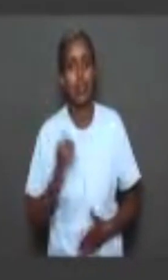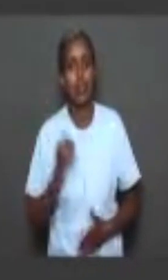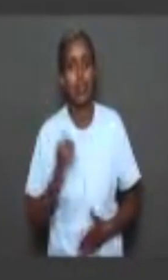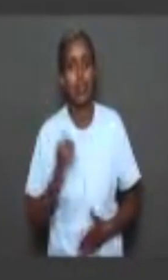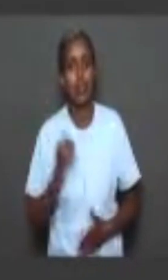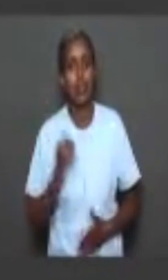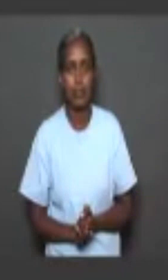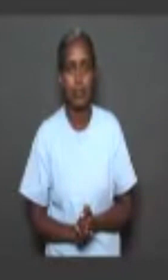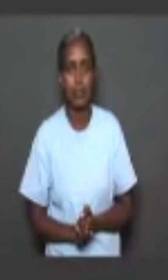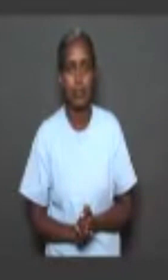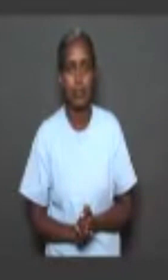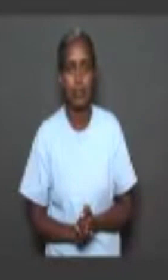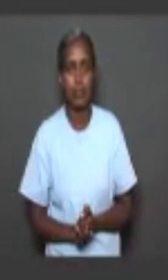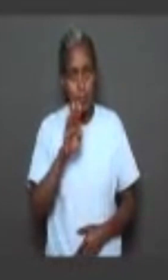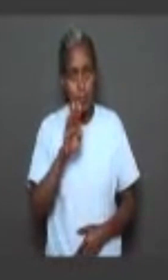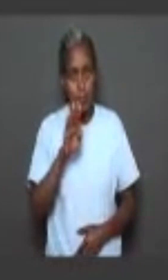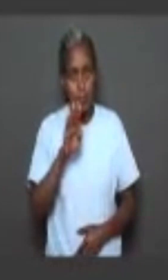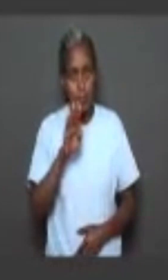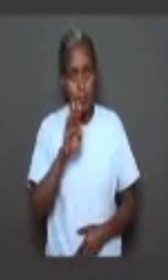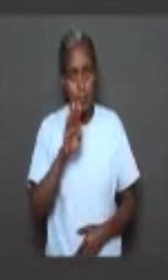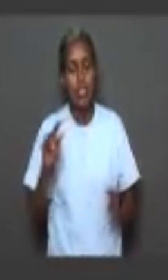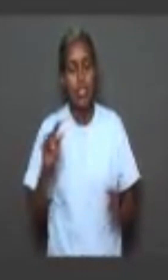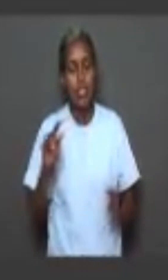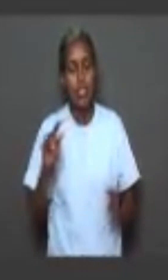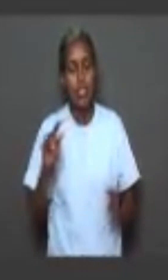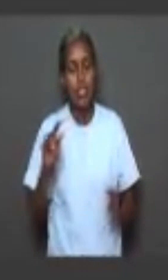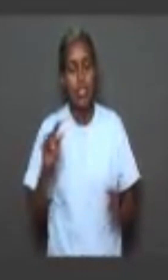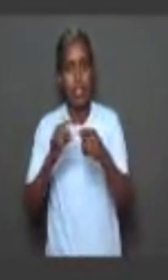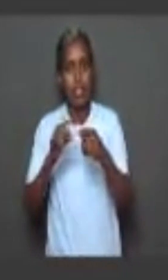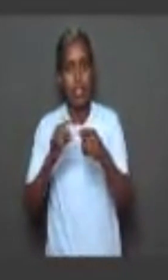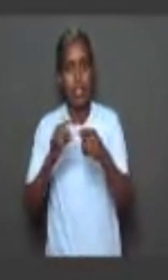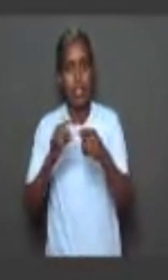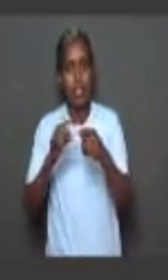then B is an infinite set.